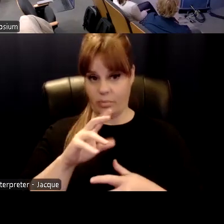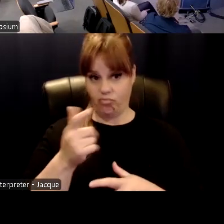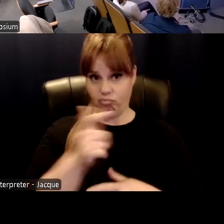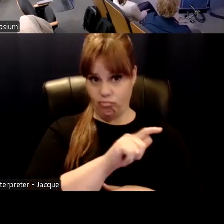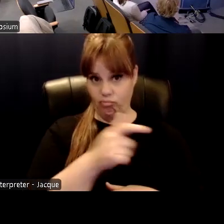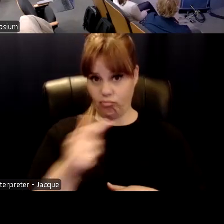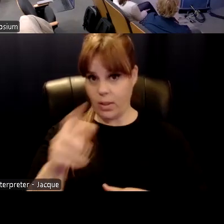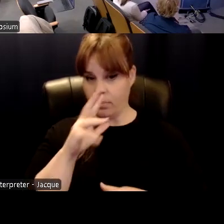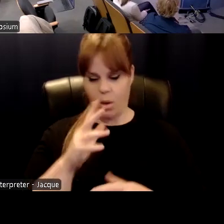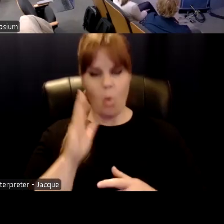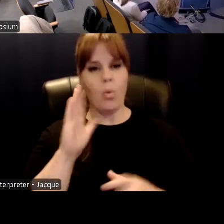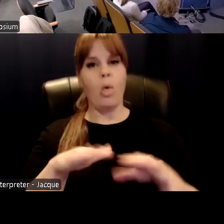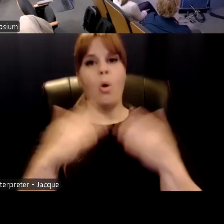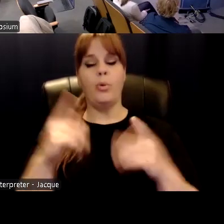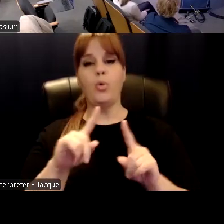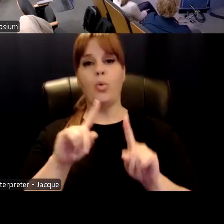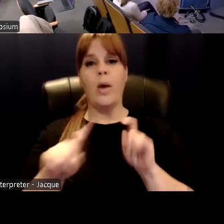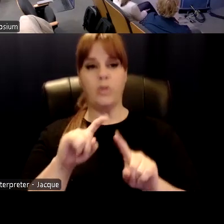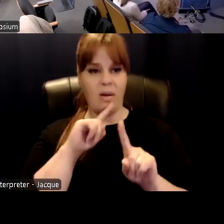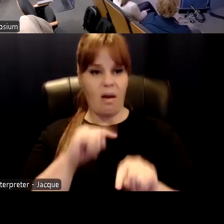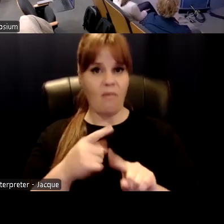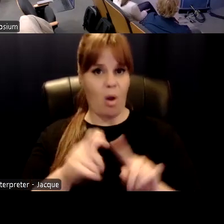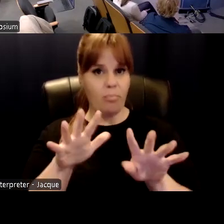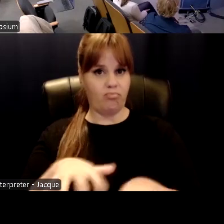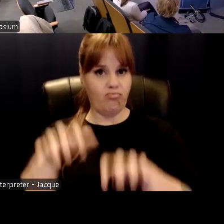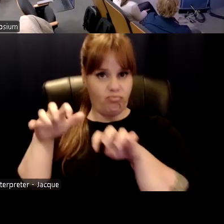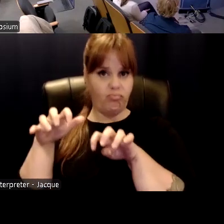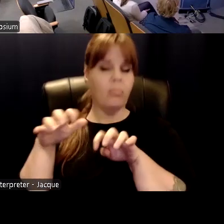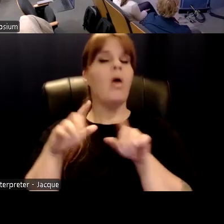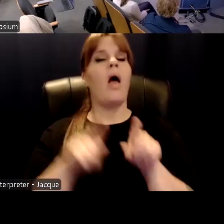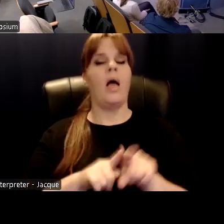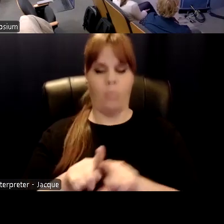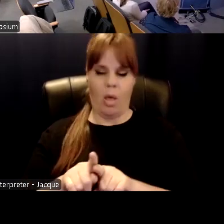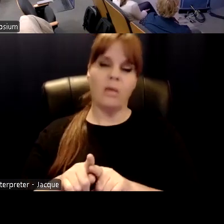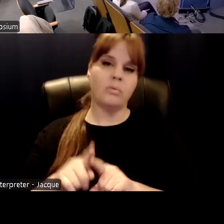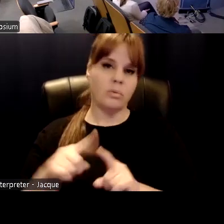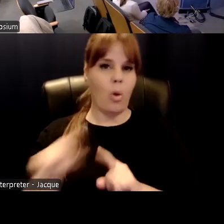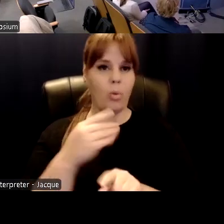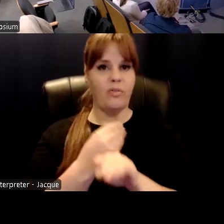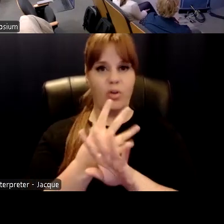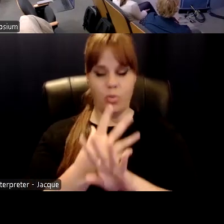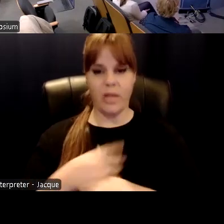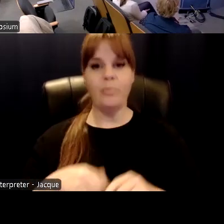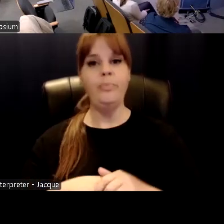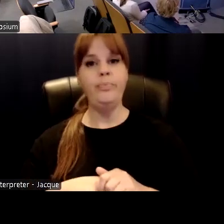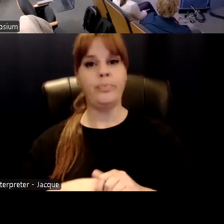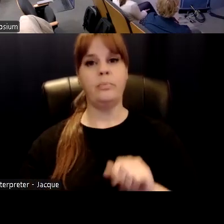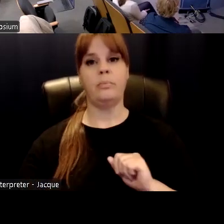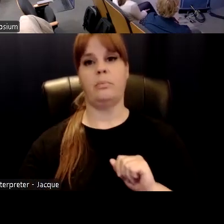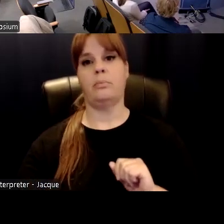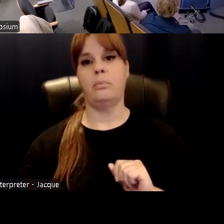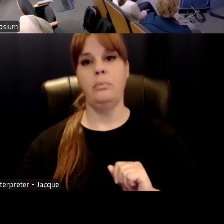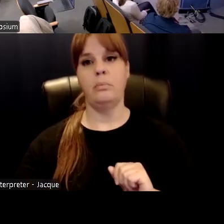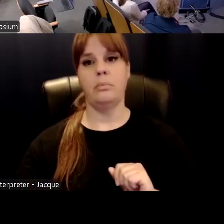will open to Q&A from attendees in the audience as well as those who are here virtually. So our first guest